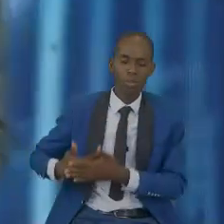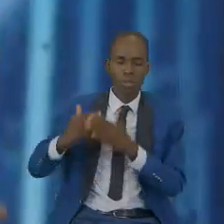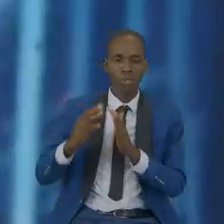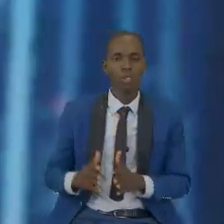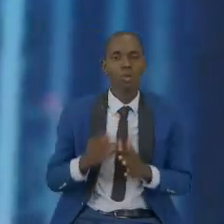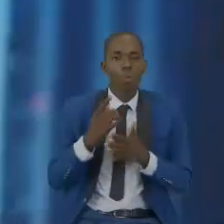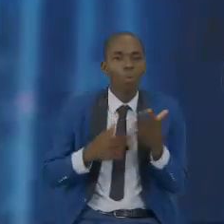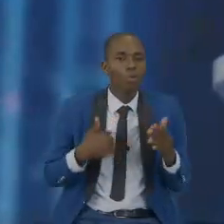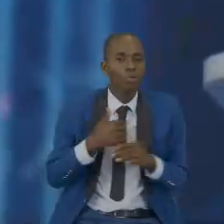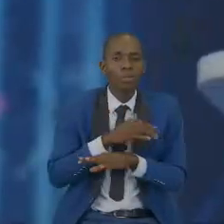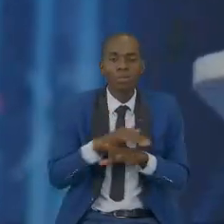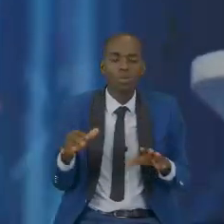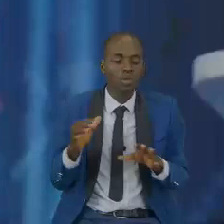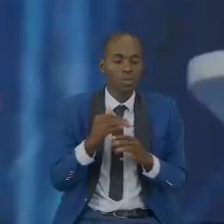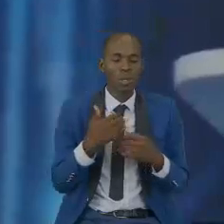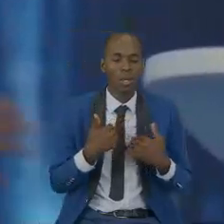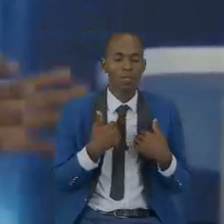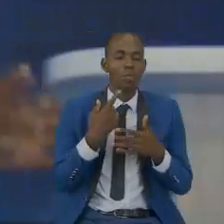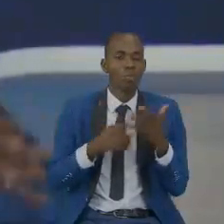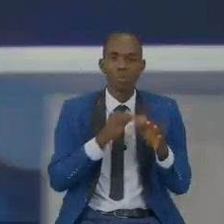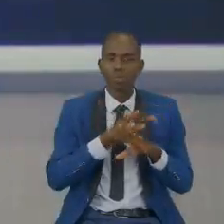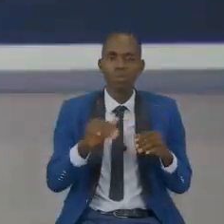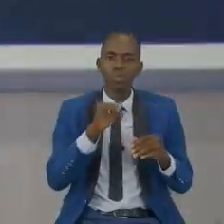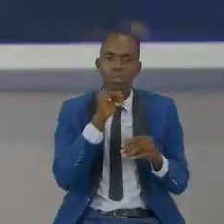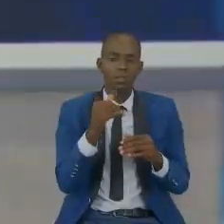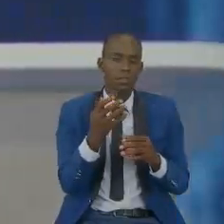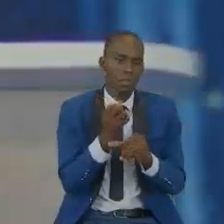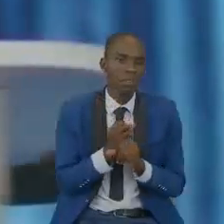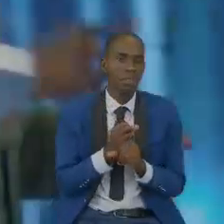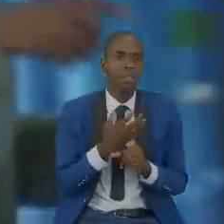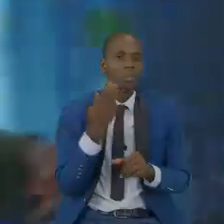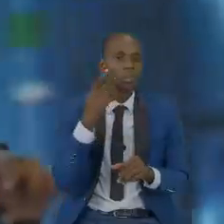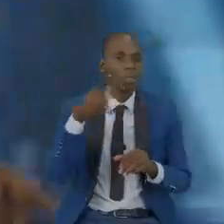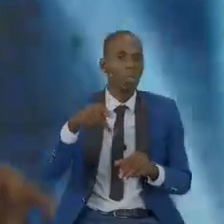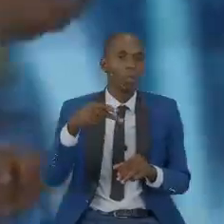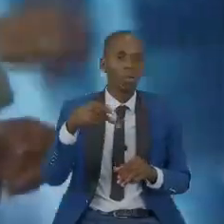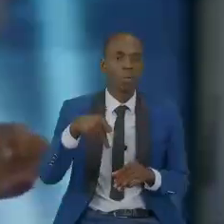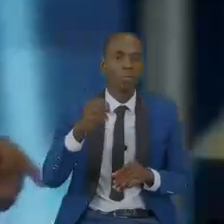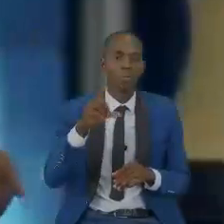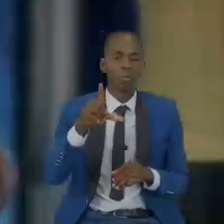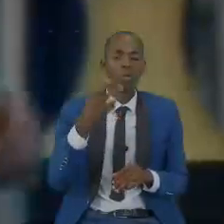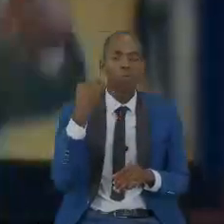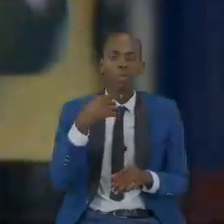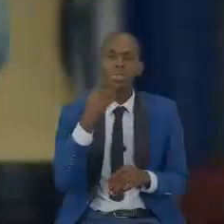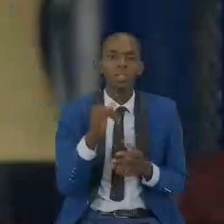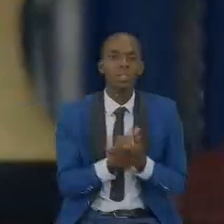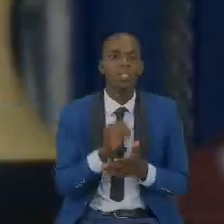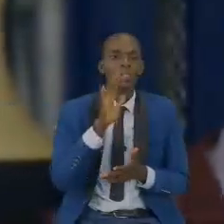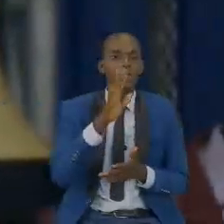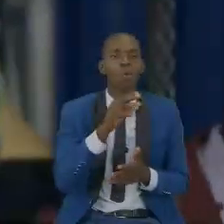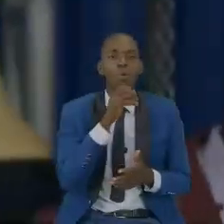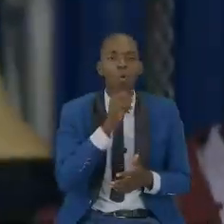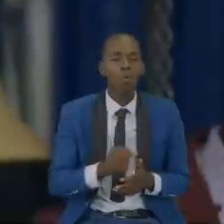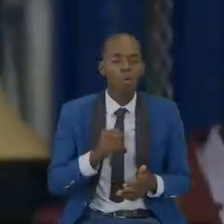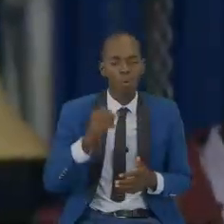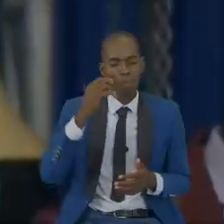what ourselves we do not have. Paul the apostle, he was telling the people that their old man should be crucified with Christ, and then